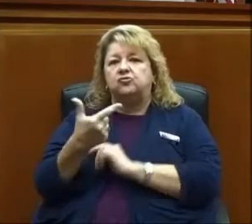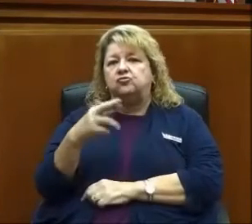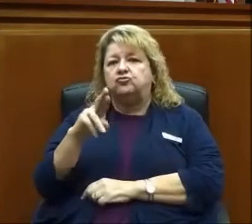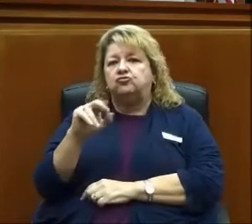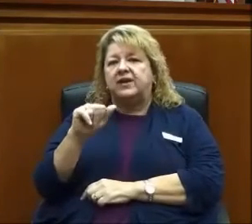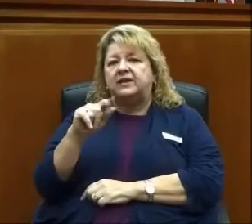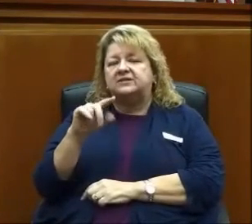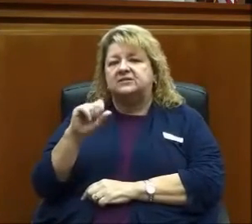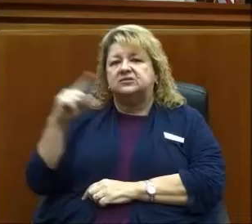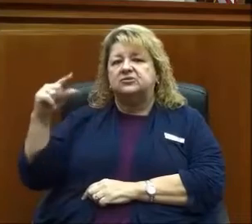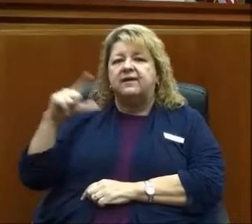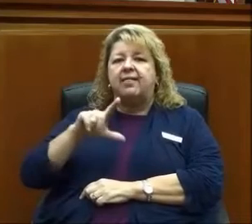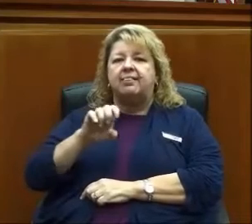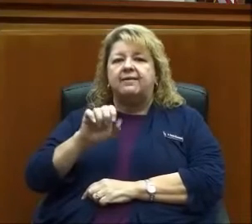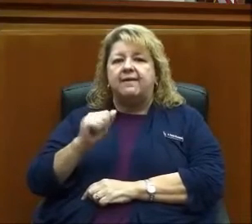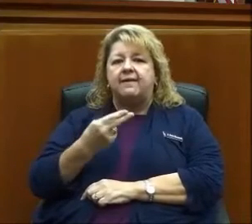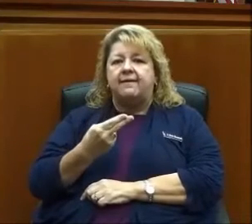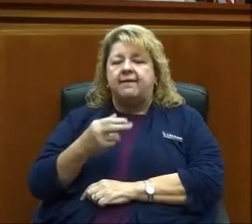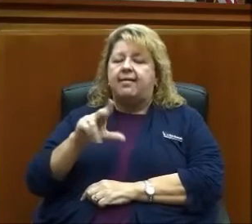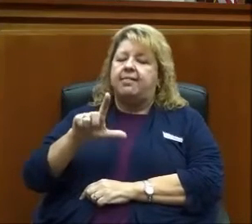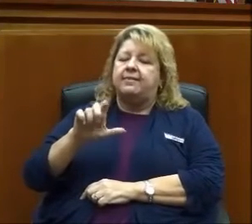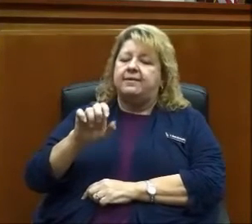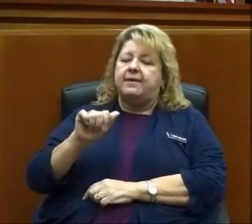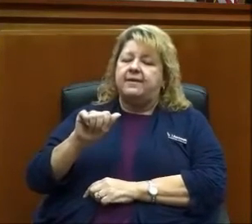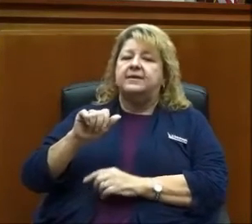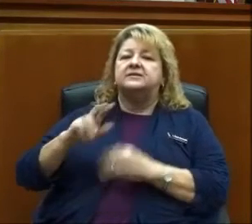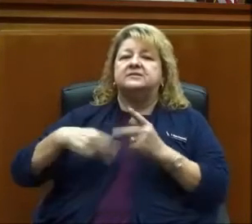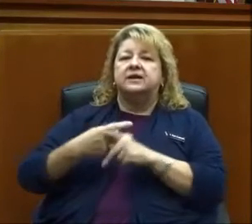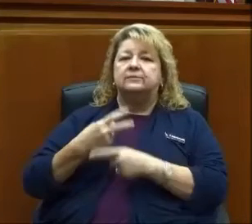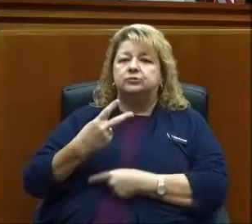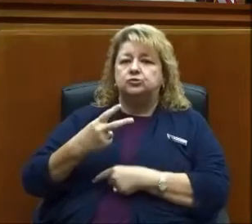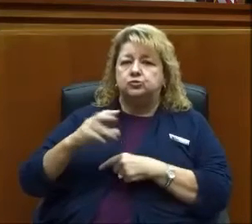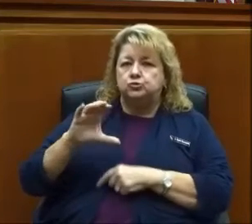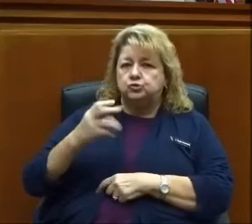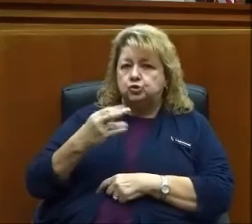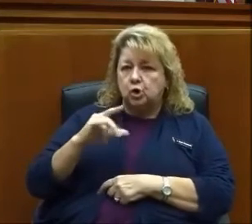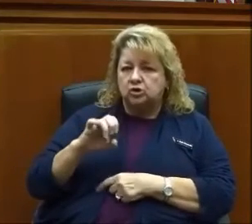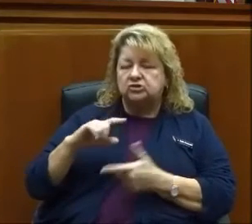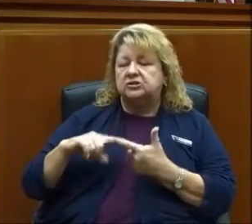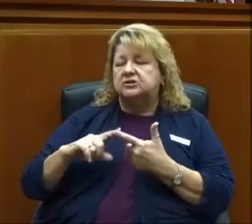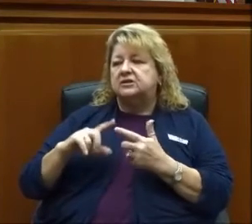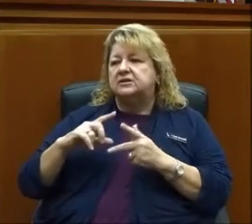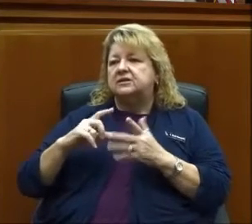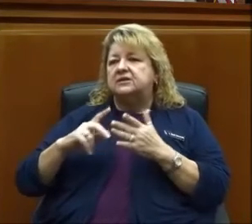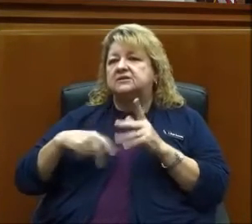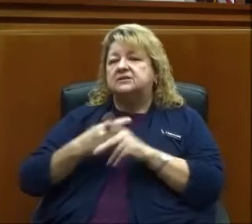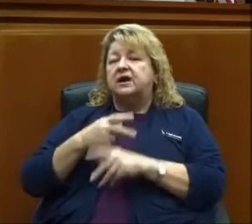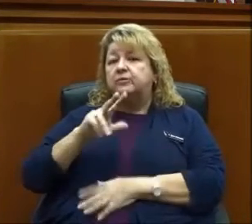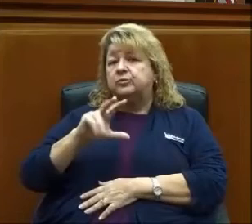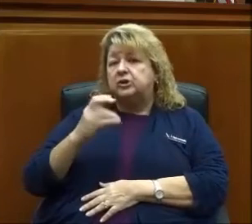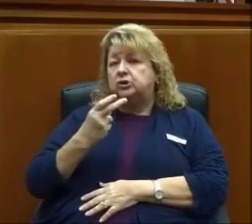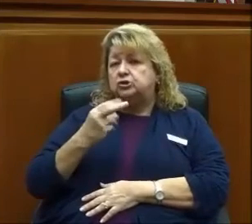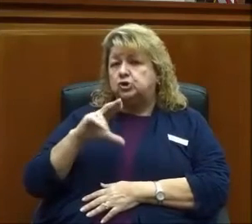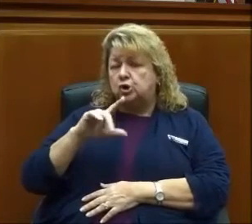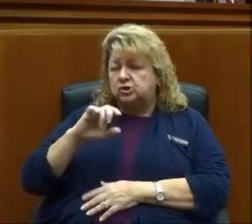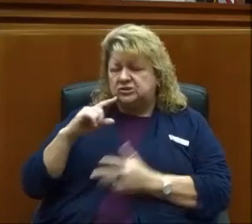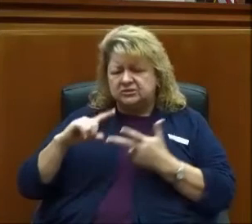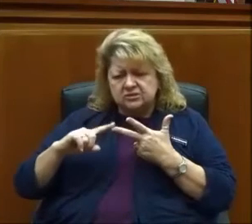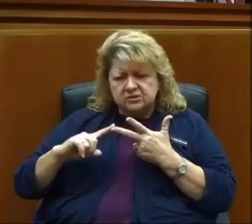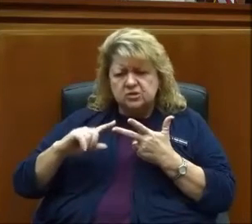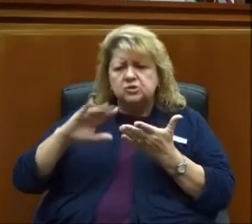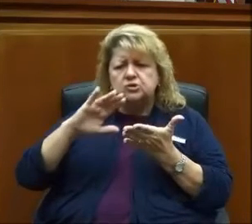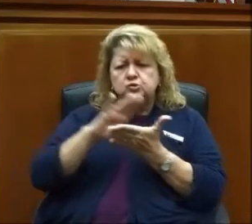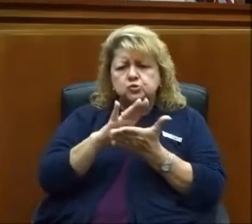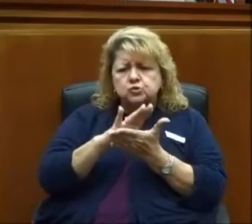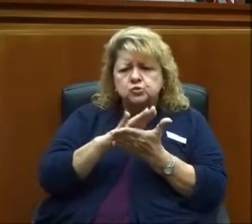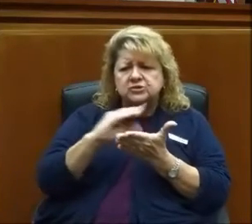to LEAs, Type 2 charters, Type 5 charters, approved non-public schools and community-based organizations, competitive and